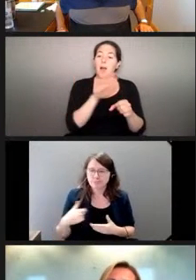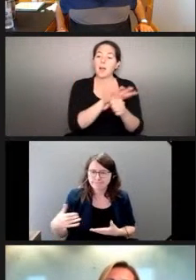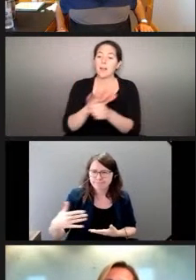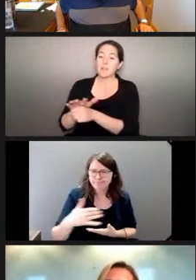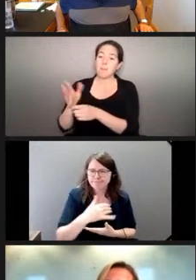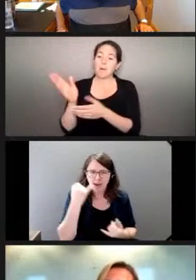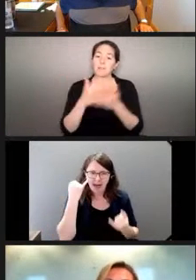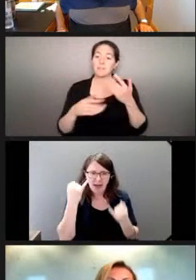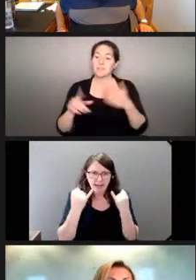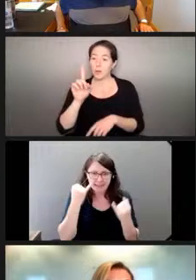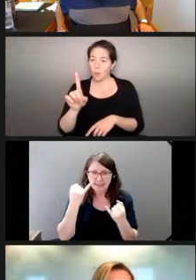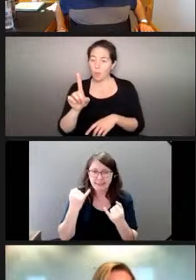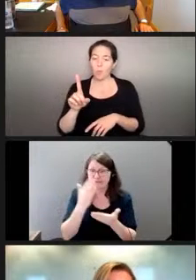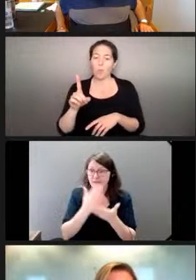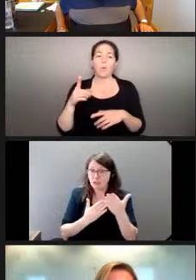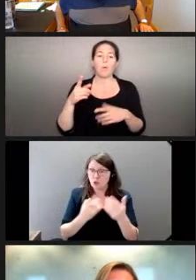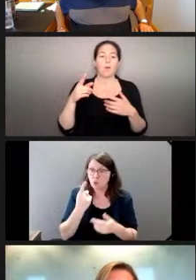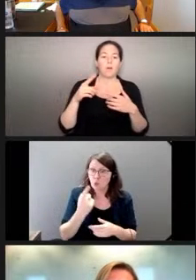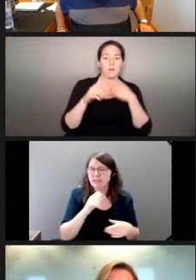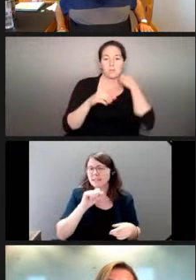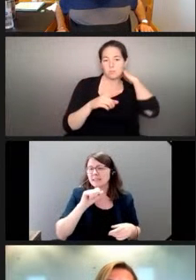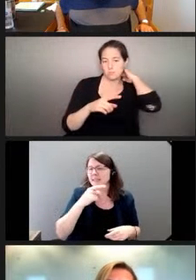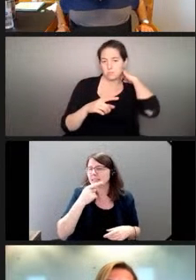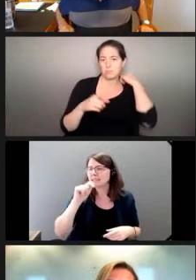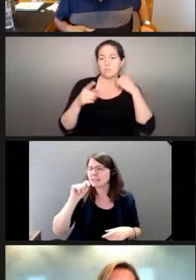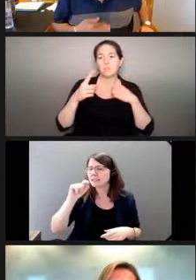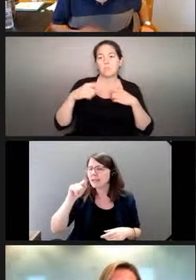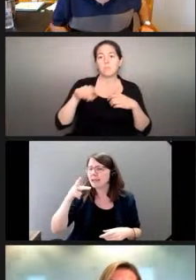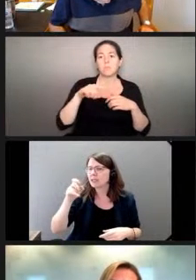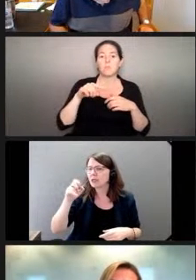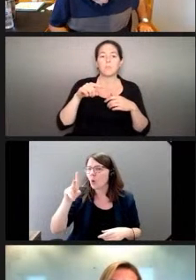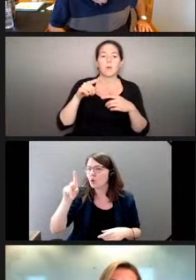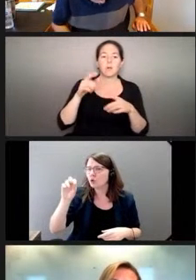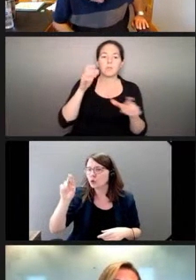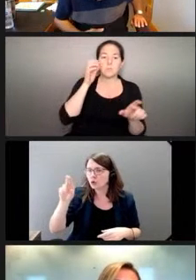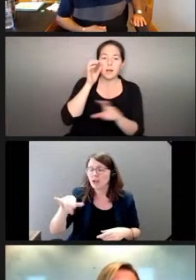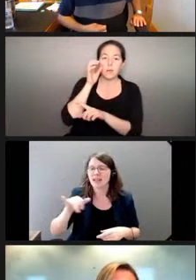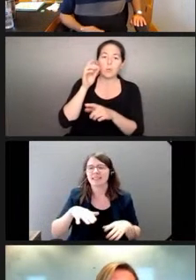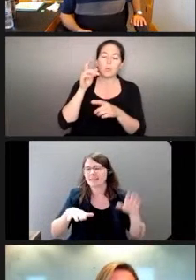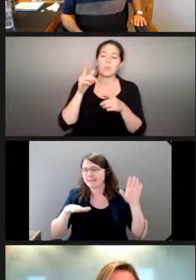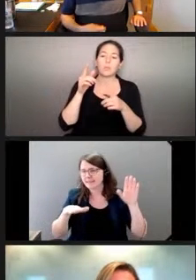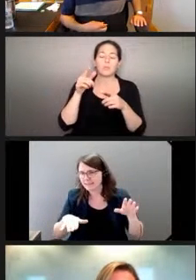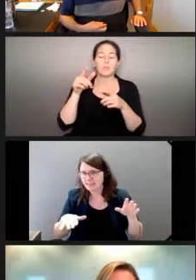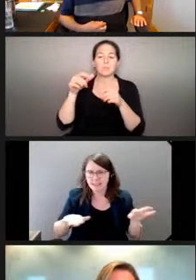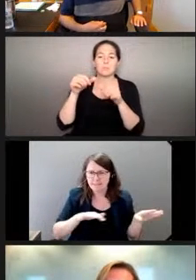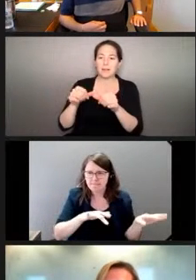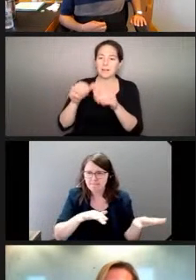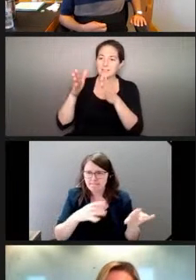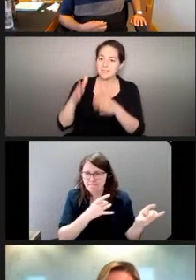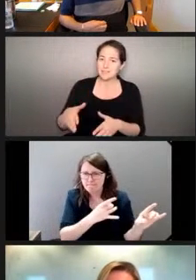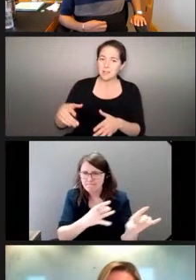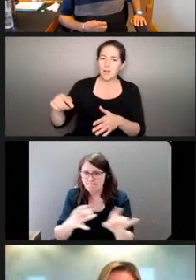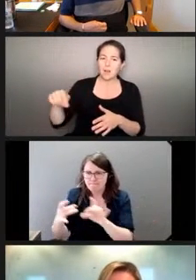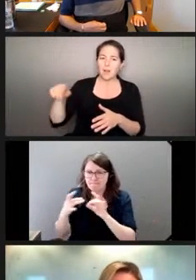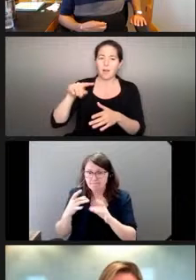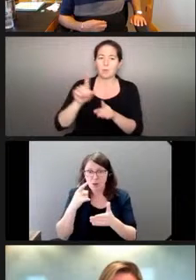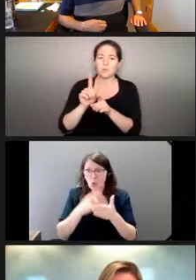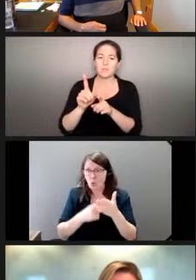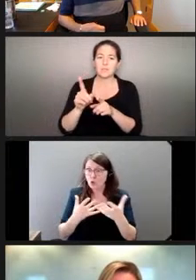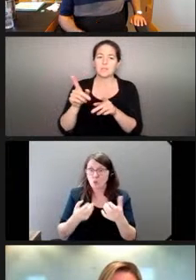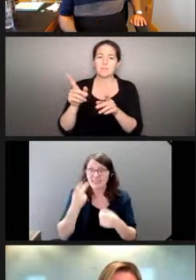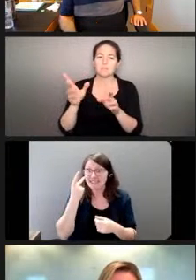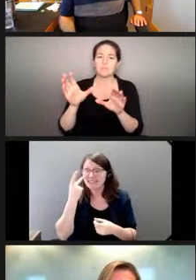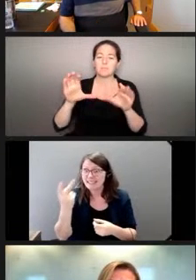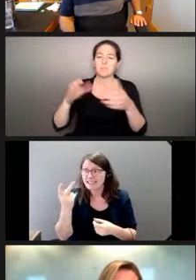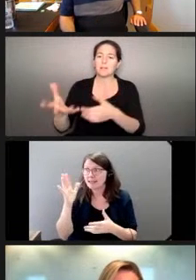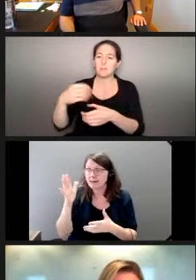residents in terms of what options and ideas that they wanted to see considered by the city in the waste plan. So we really offered that